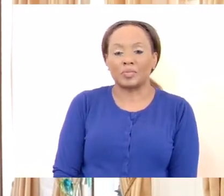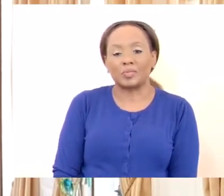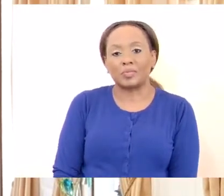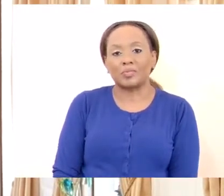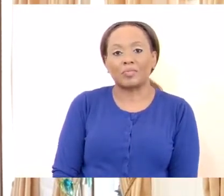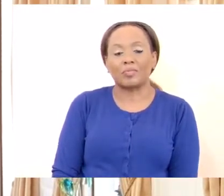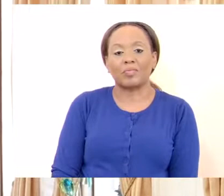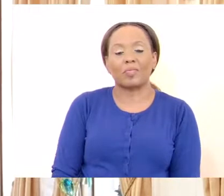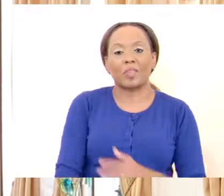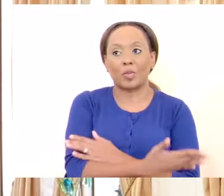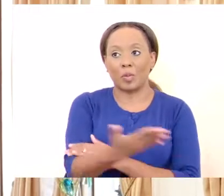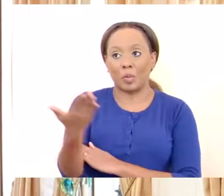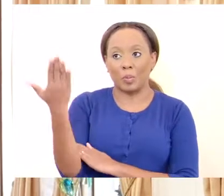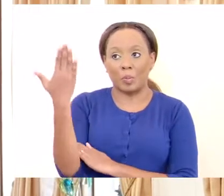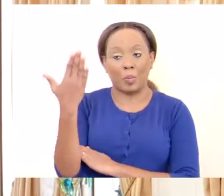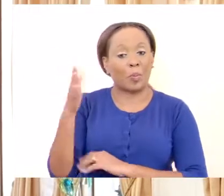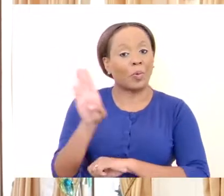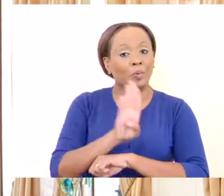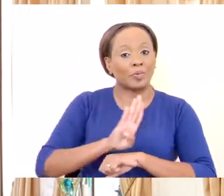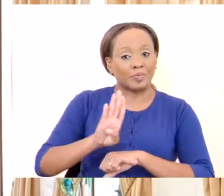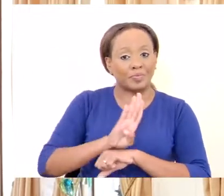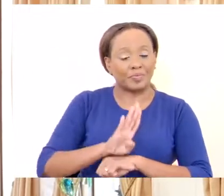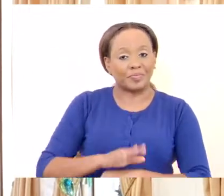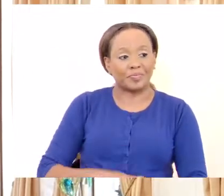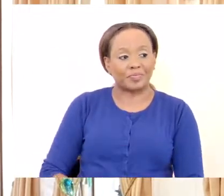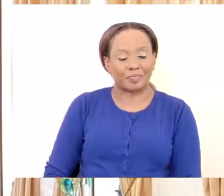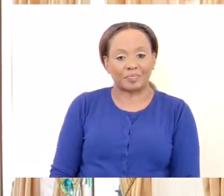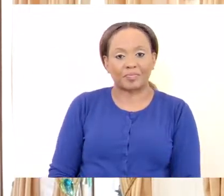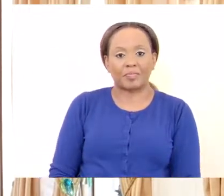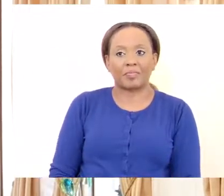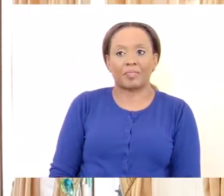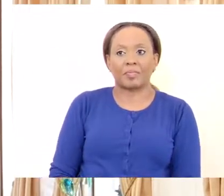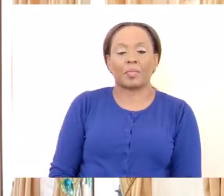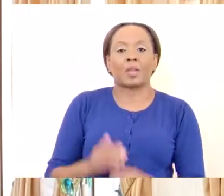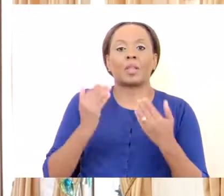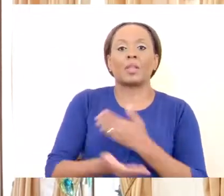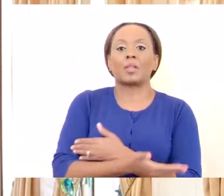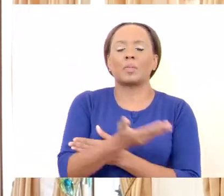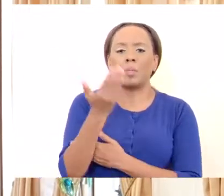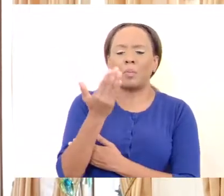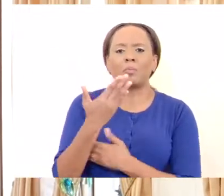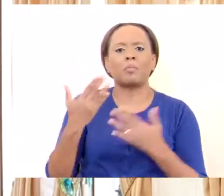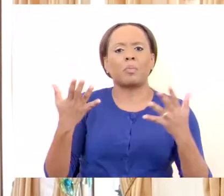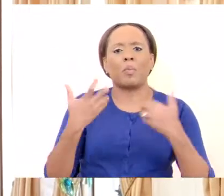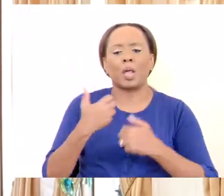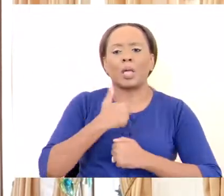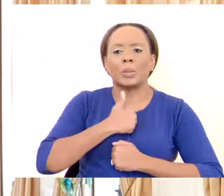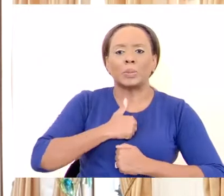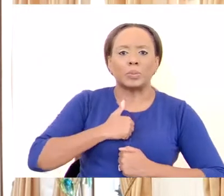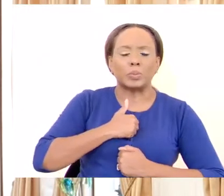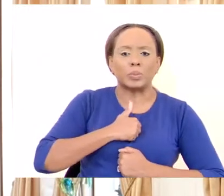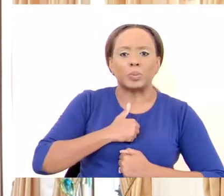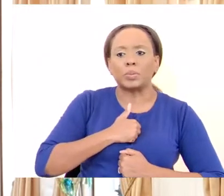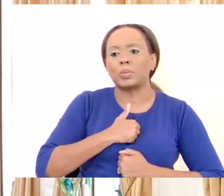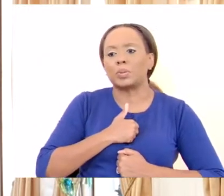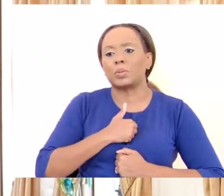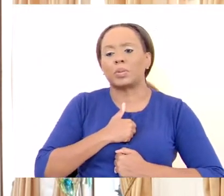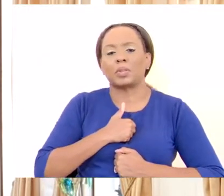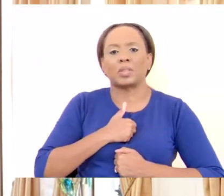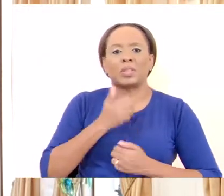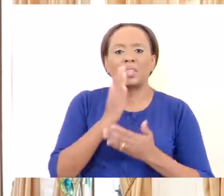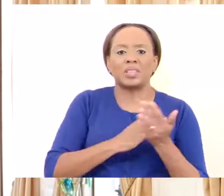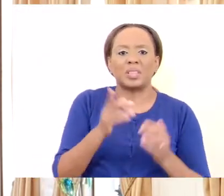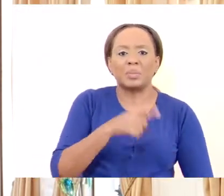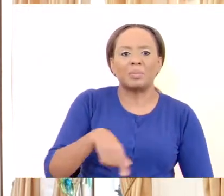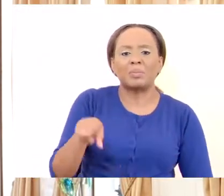Good morning, Barbados. I start this morning by apologizing for the inconvenience that some of you would